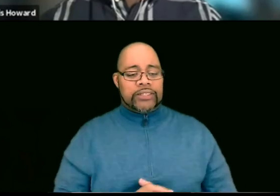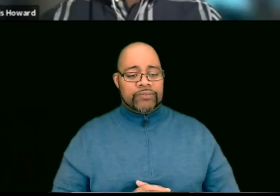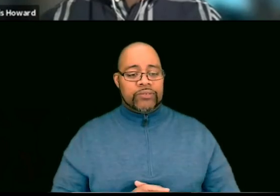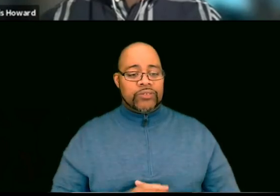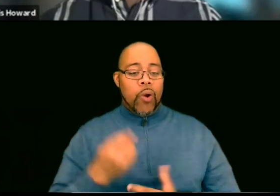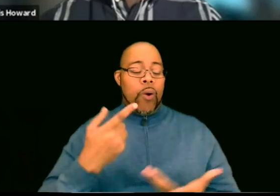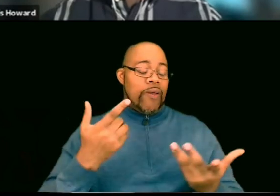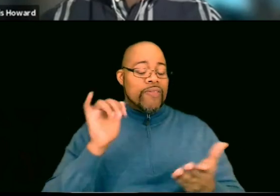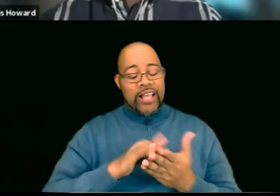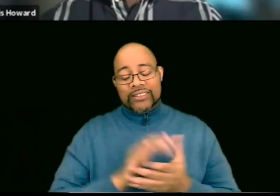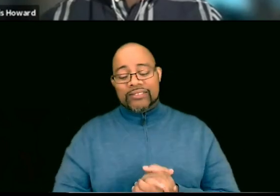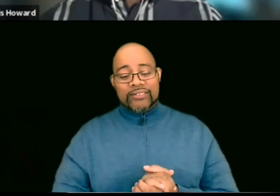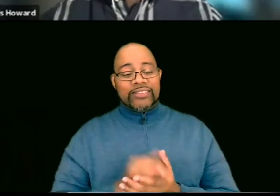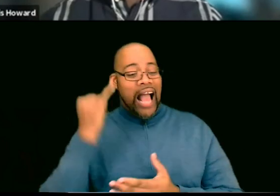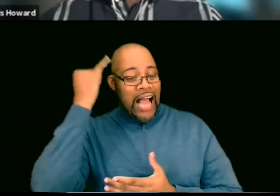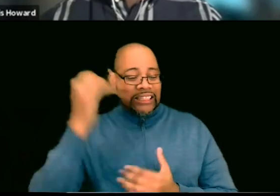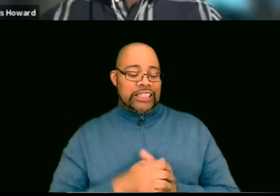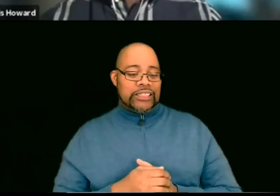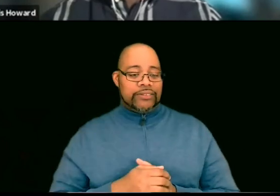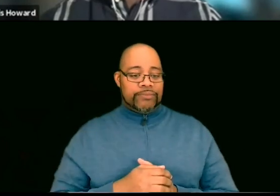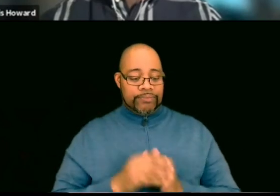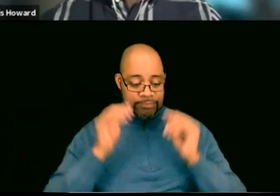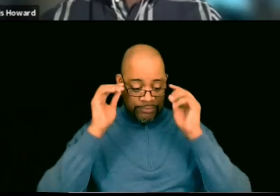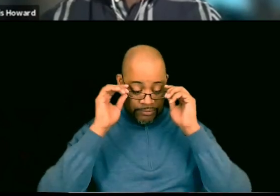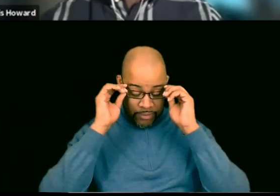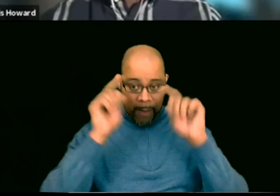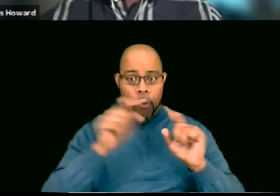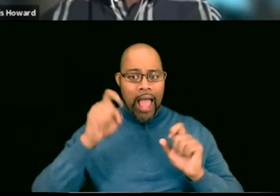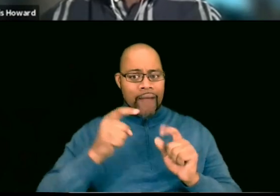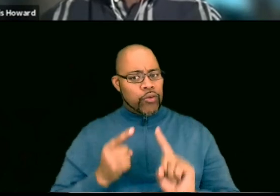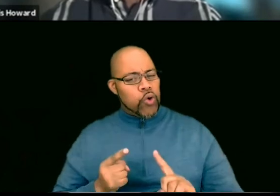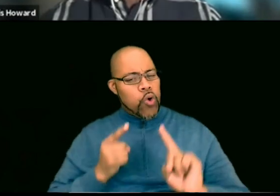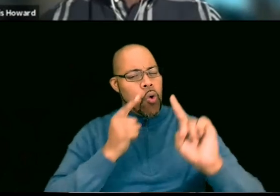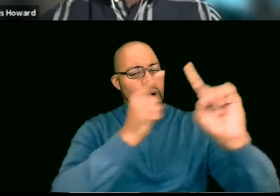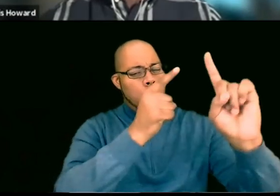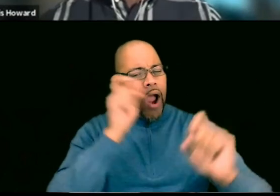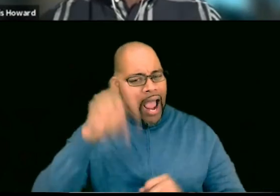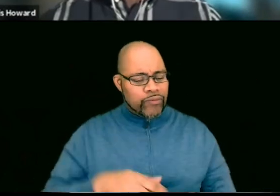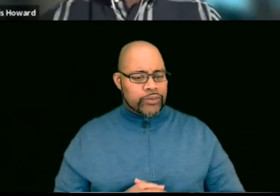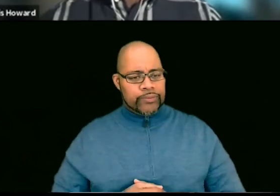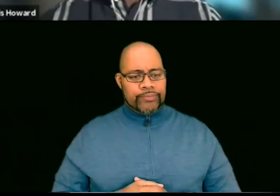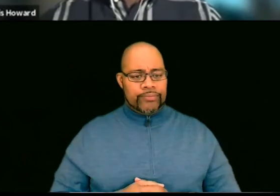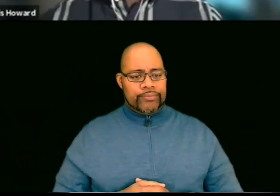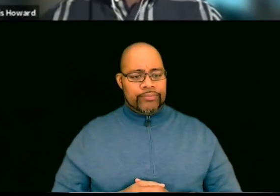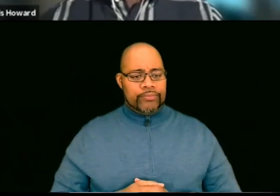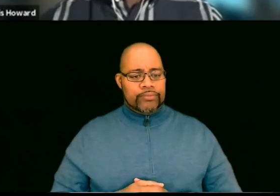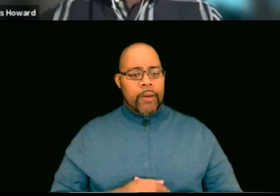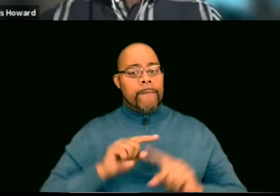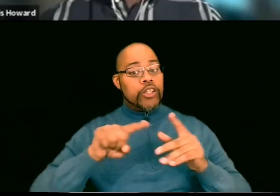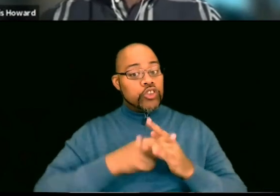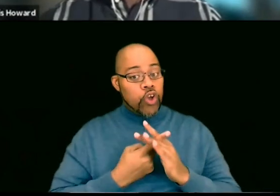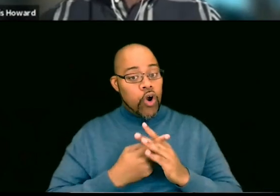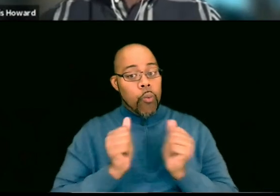of view. So, I mean, those are sort of ideals and what have you, but we've got to move toward that. But